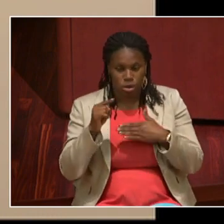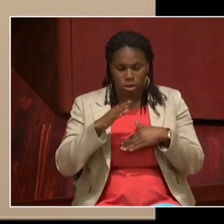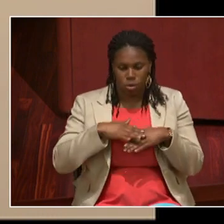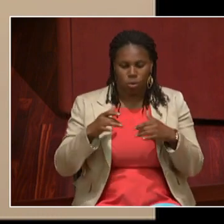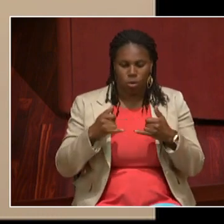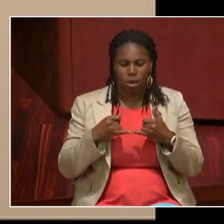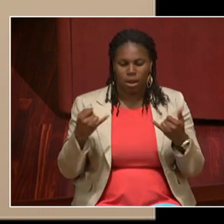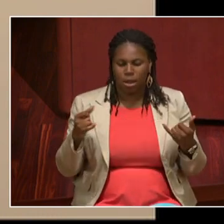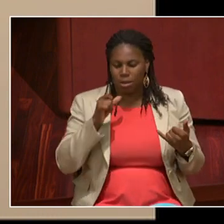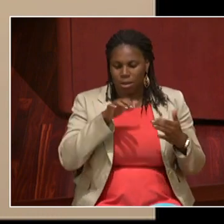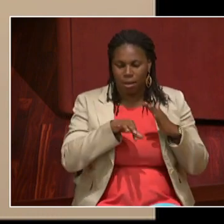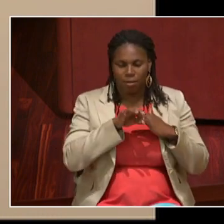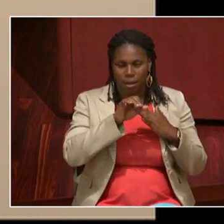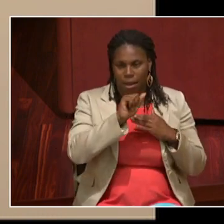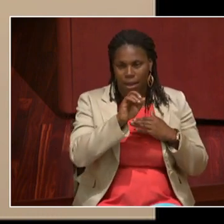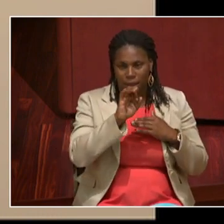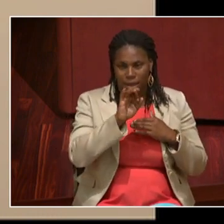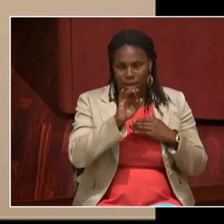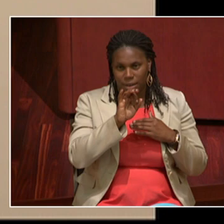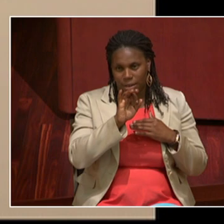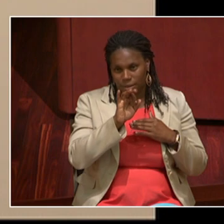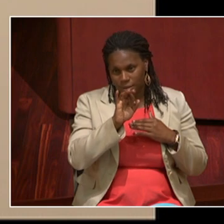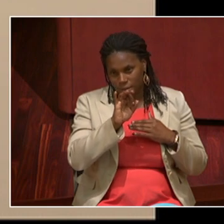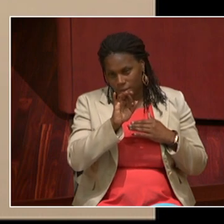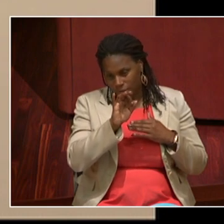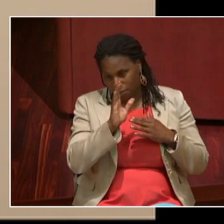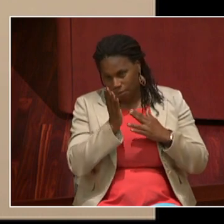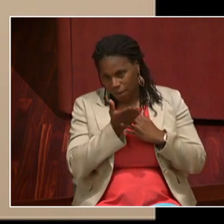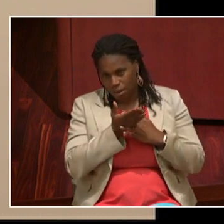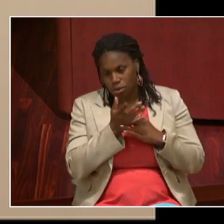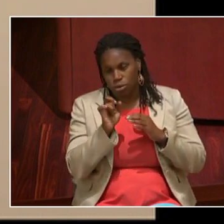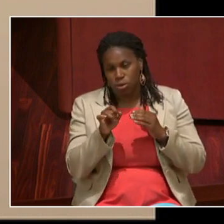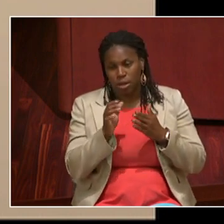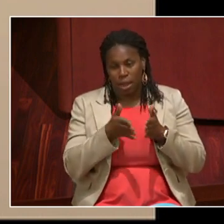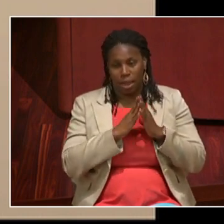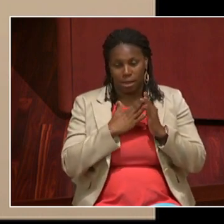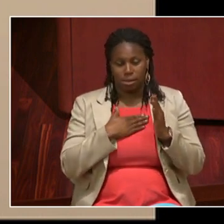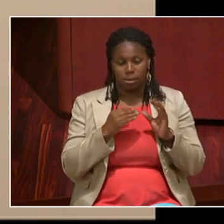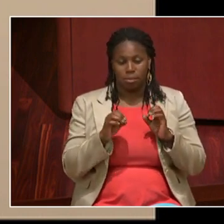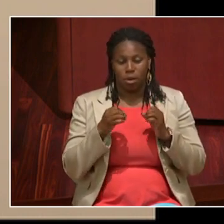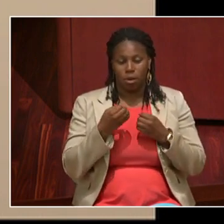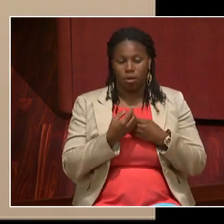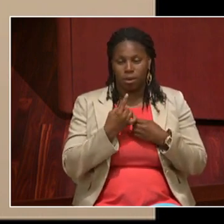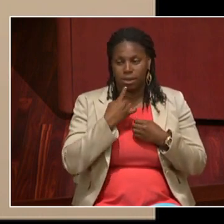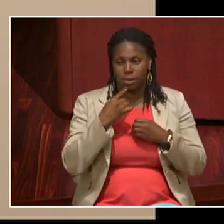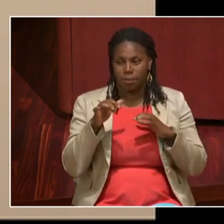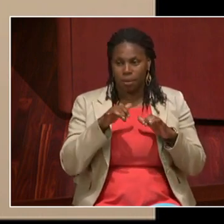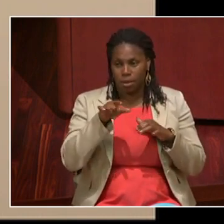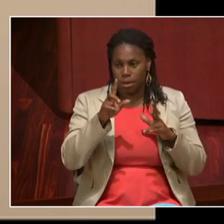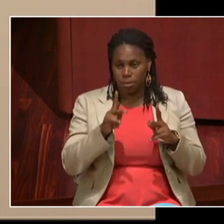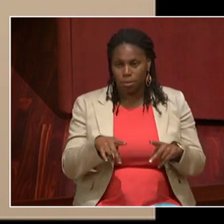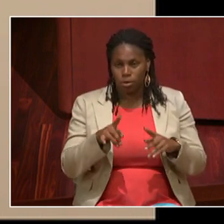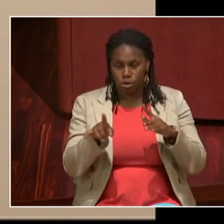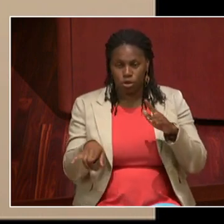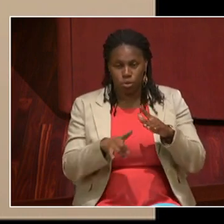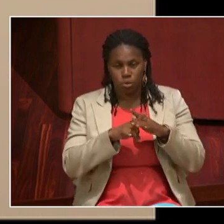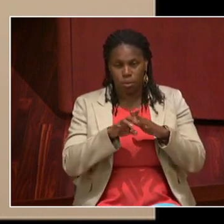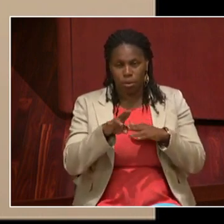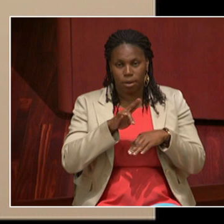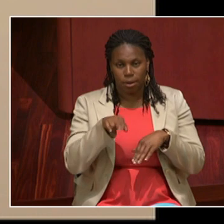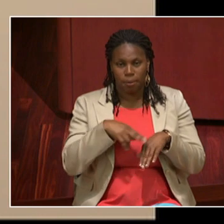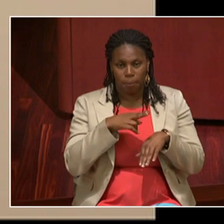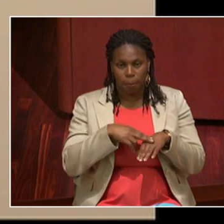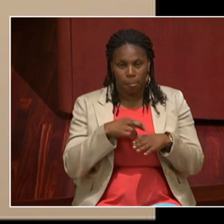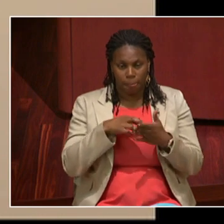didn't find an A-files match. You could always contact my office here in Kansas City and say, does this person show up in your naturalization records? And we could